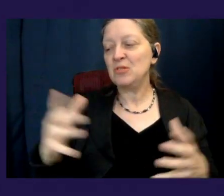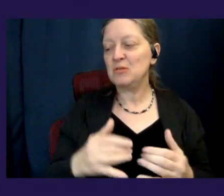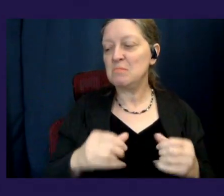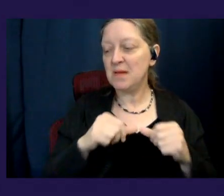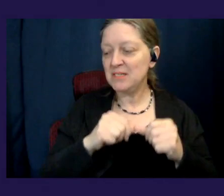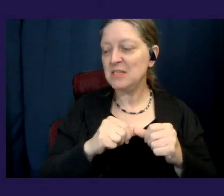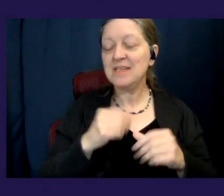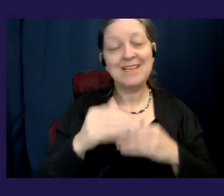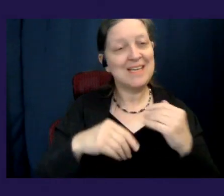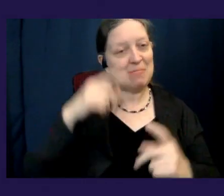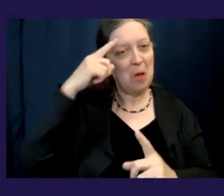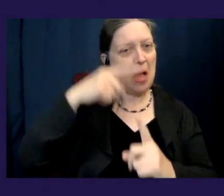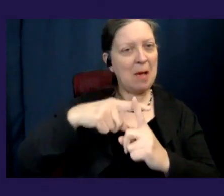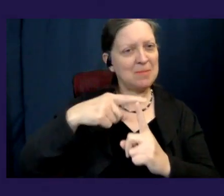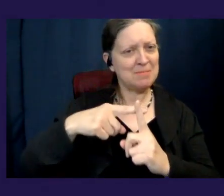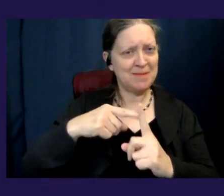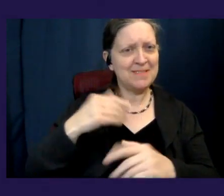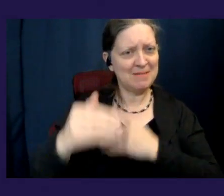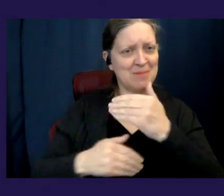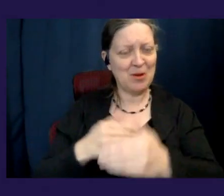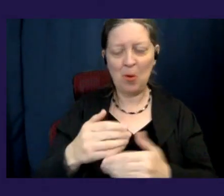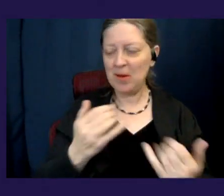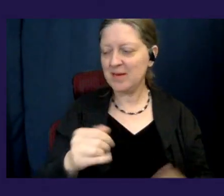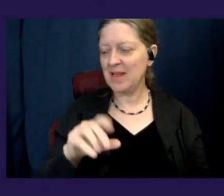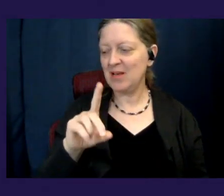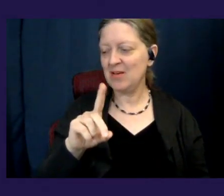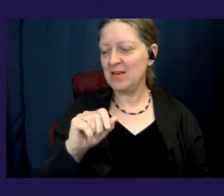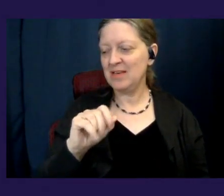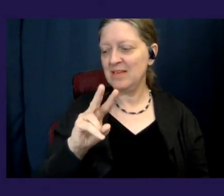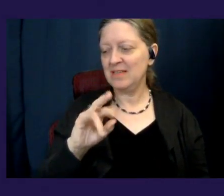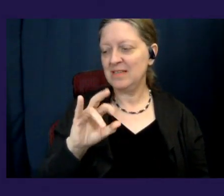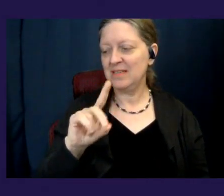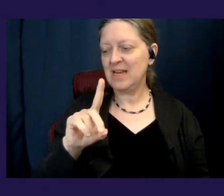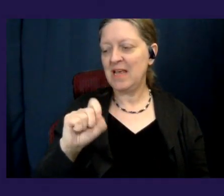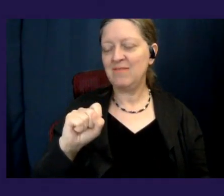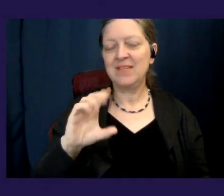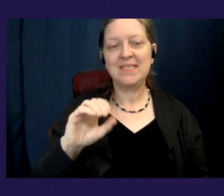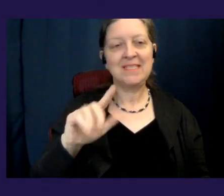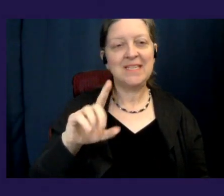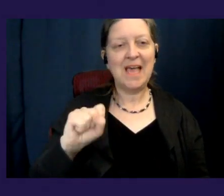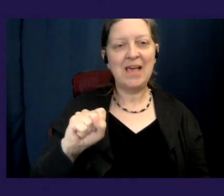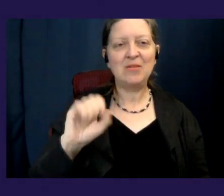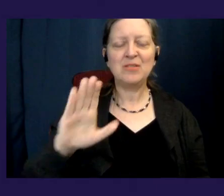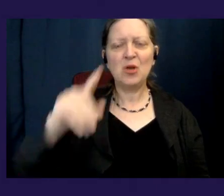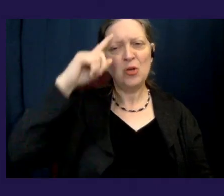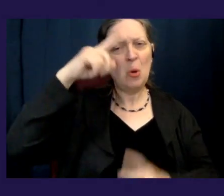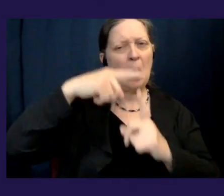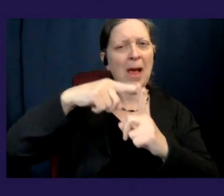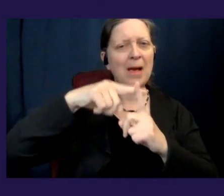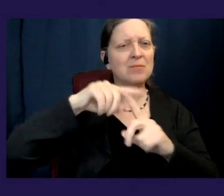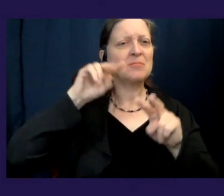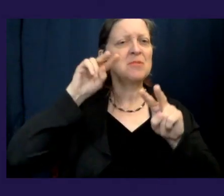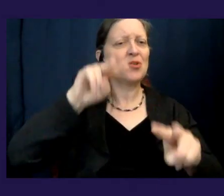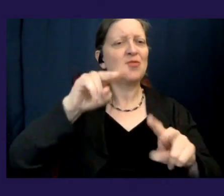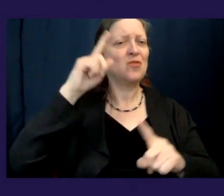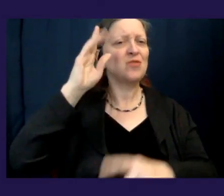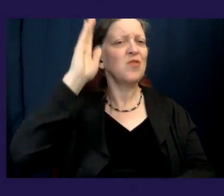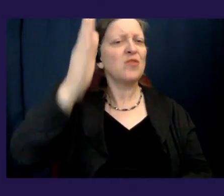optimism going. And David Scales, what are your optimistic views for the future?